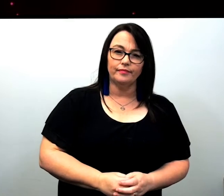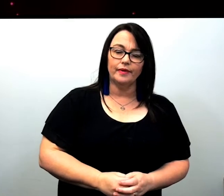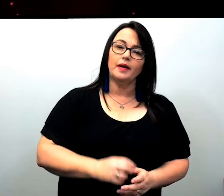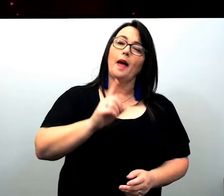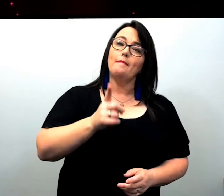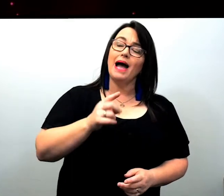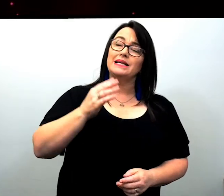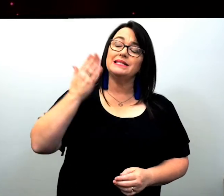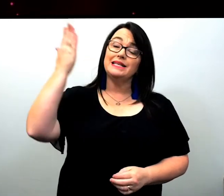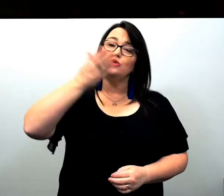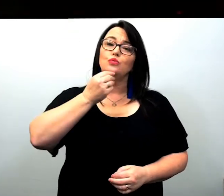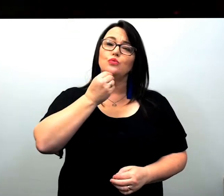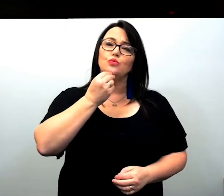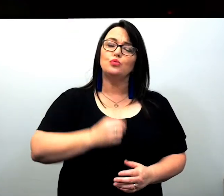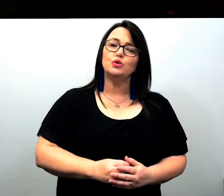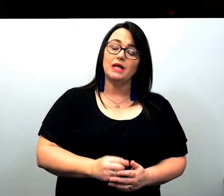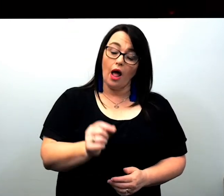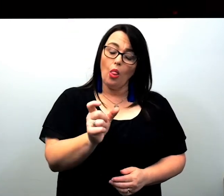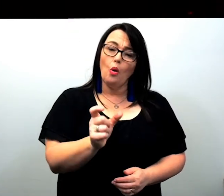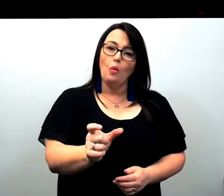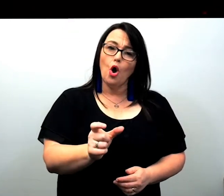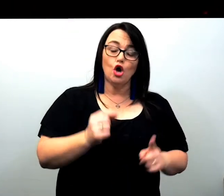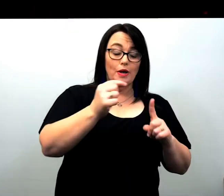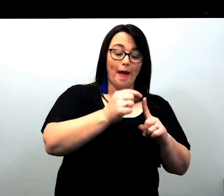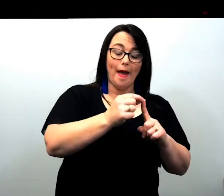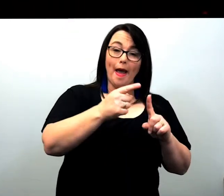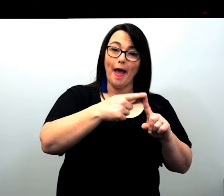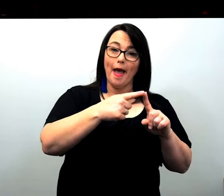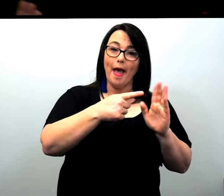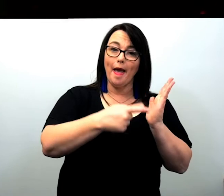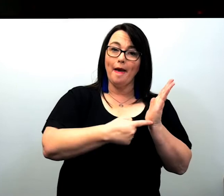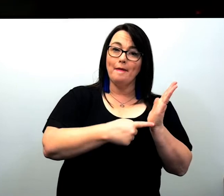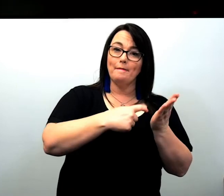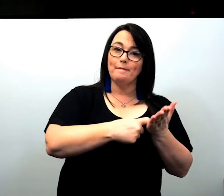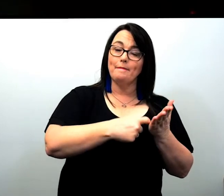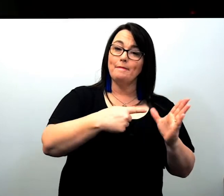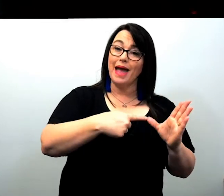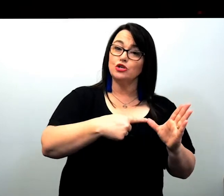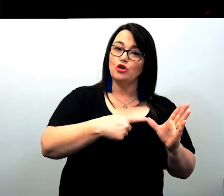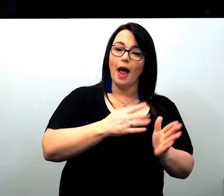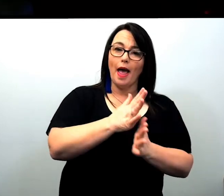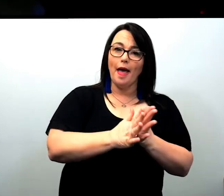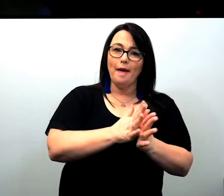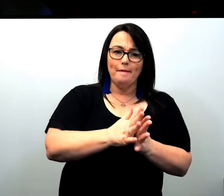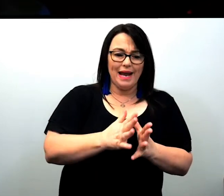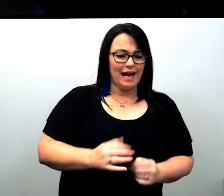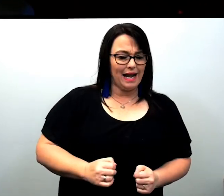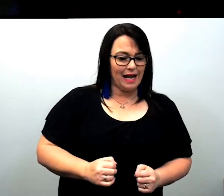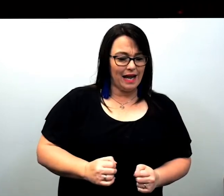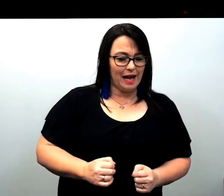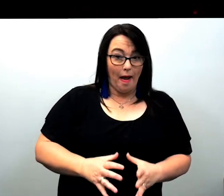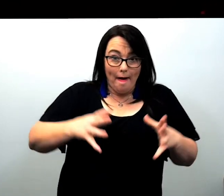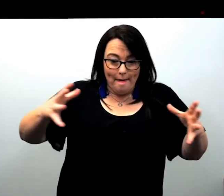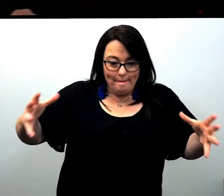Petra, which is a feminine form of the same word. This word was used in classical Greek for a collection of stones knitted